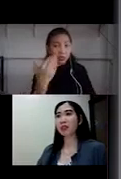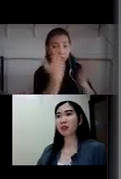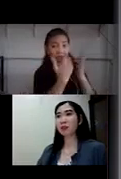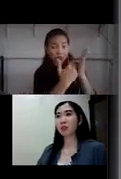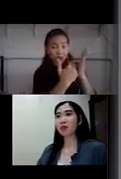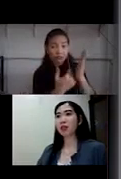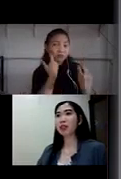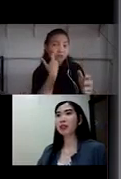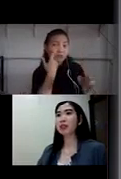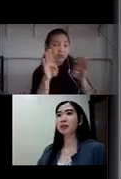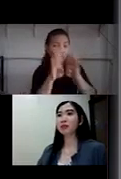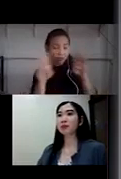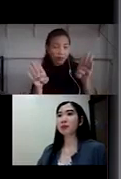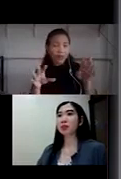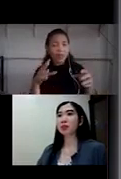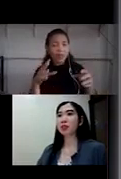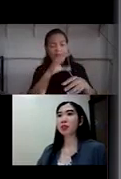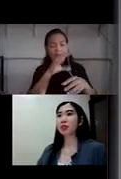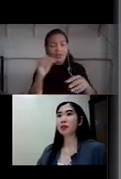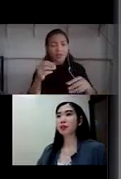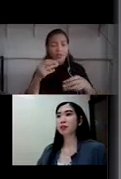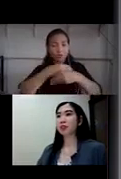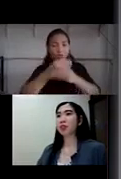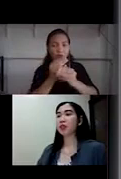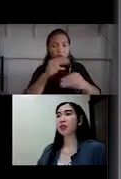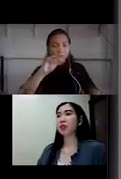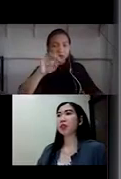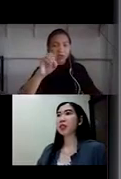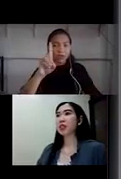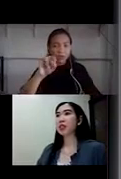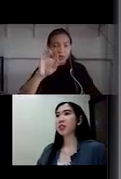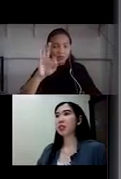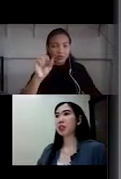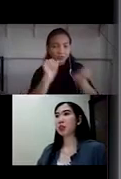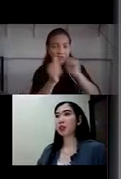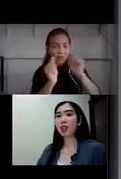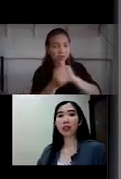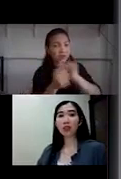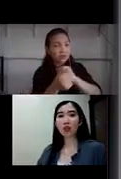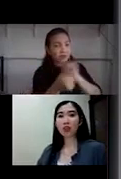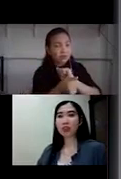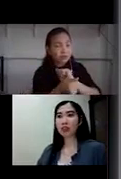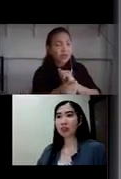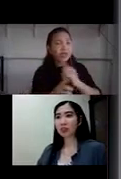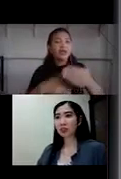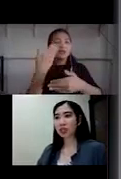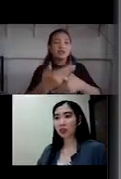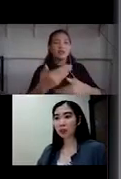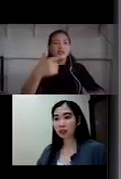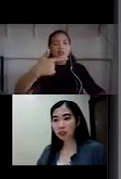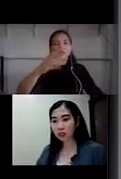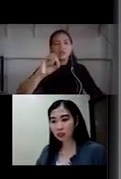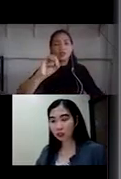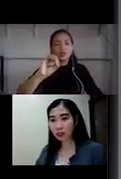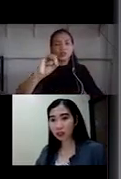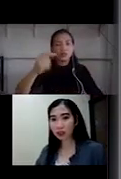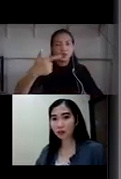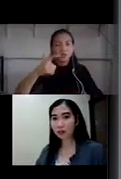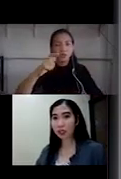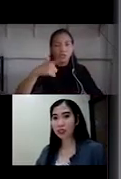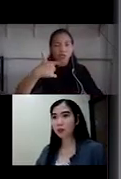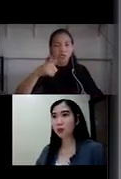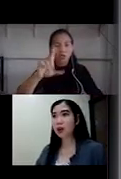opened and modified. Yan. Okay. Next is the Google Docs. Sorry if it is a